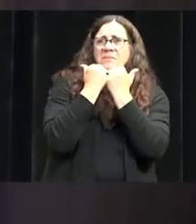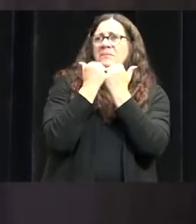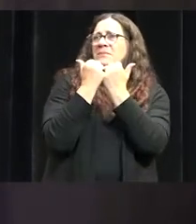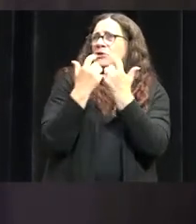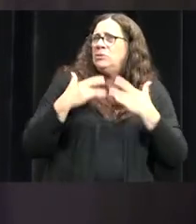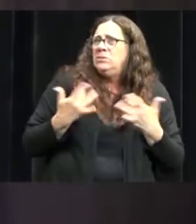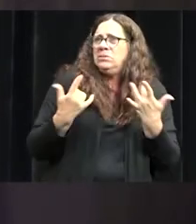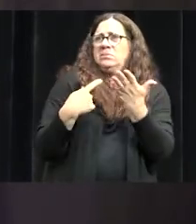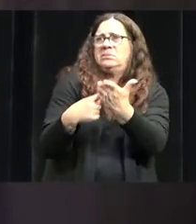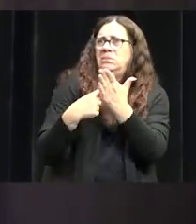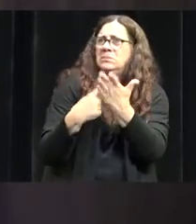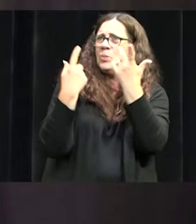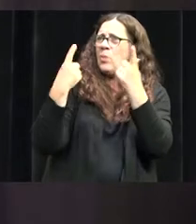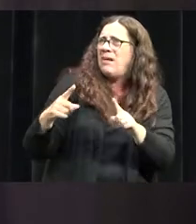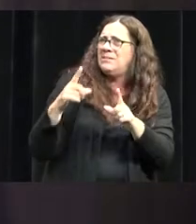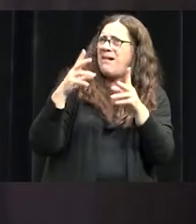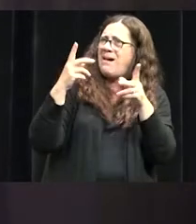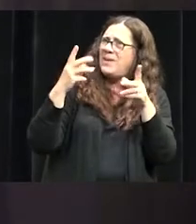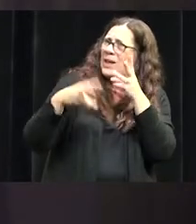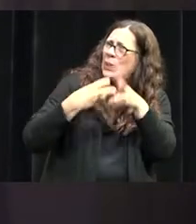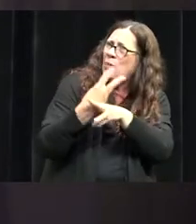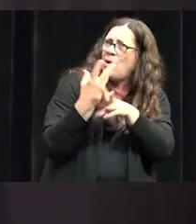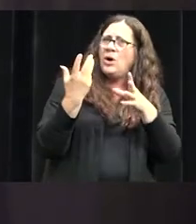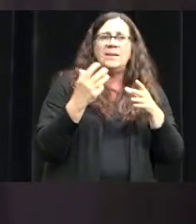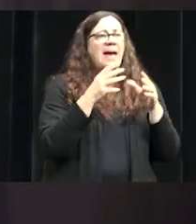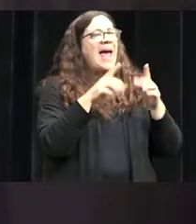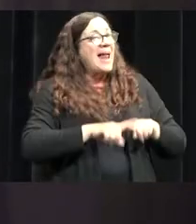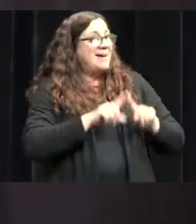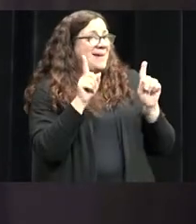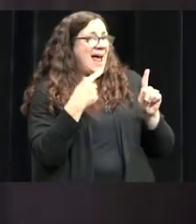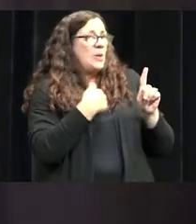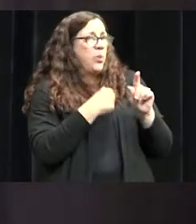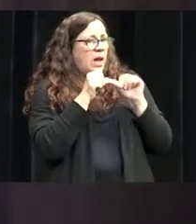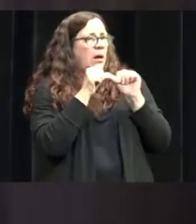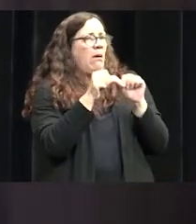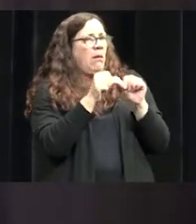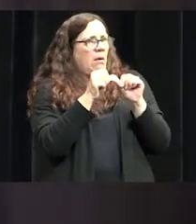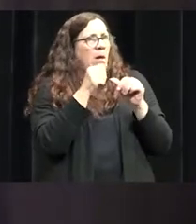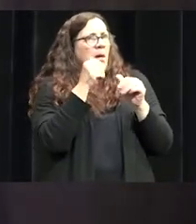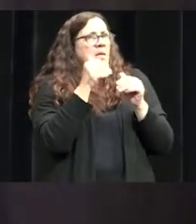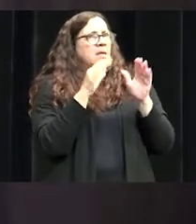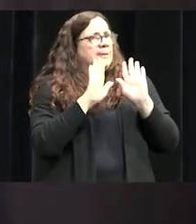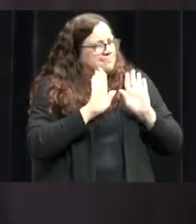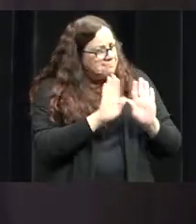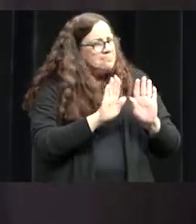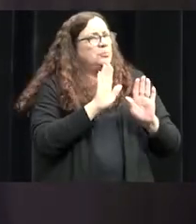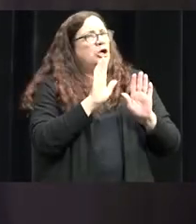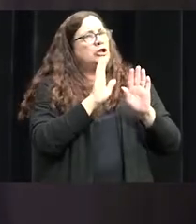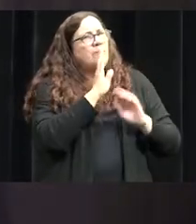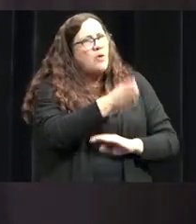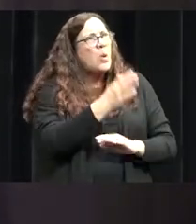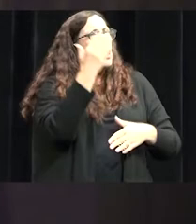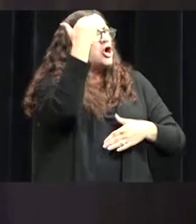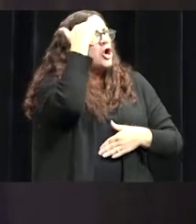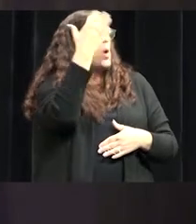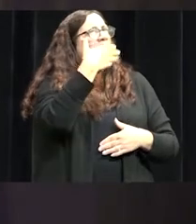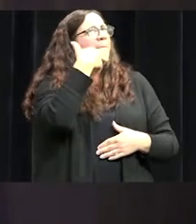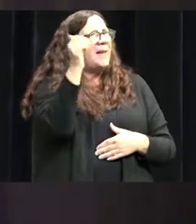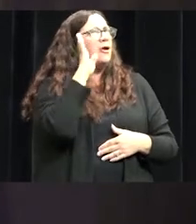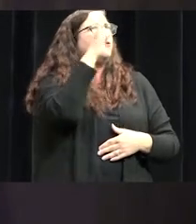knowing there were better days to be had just over the horizon and yet we took care of